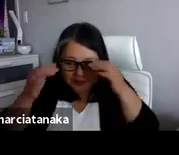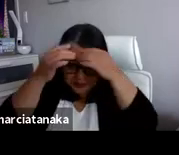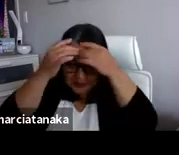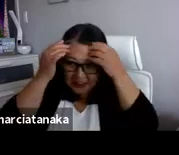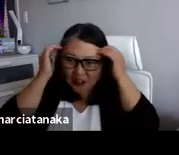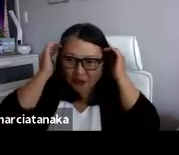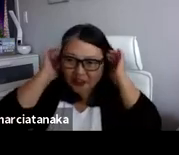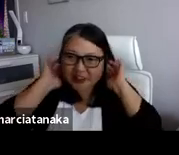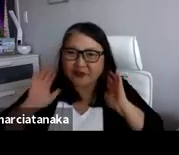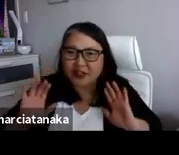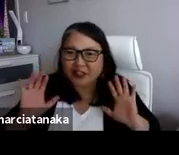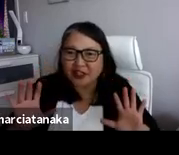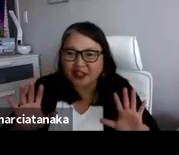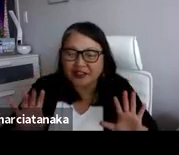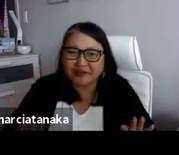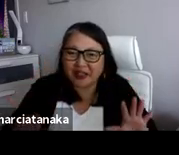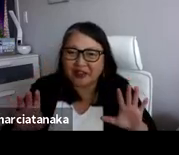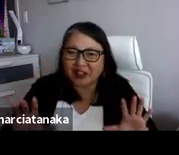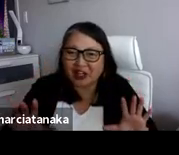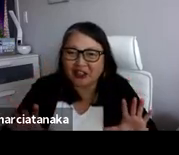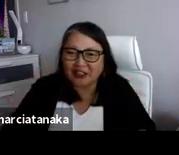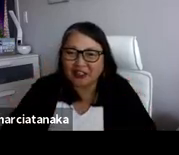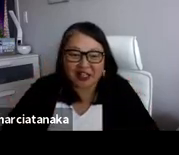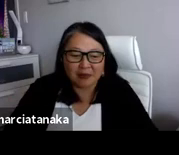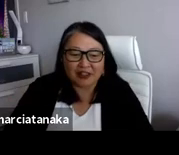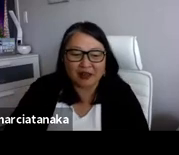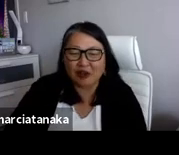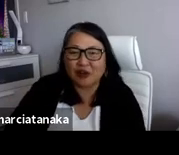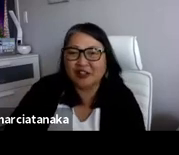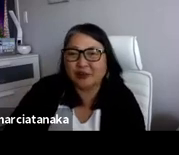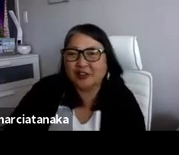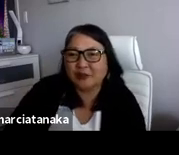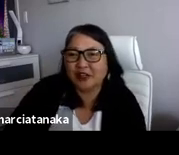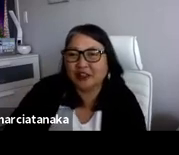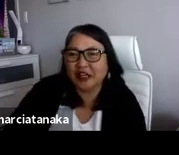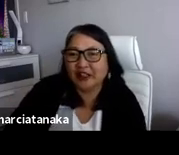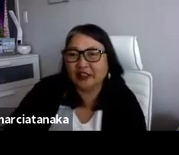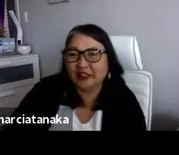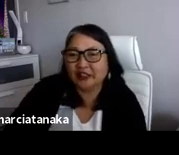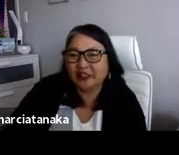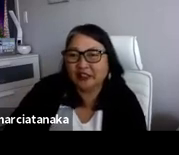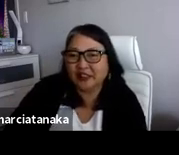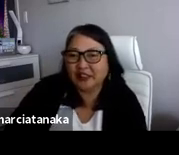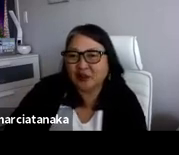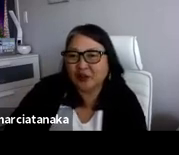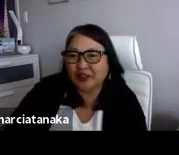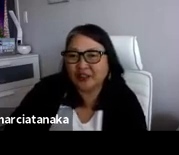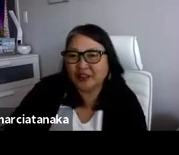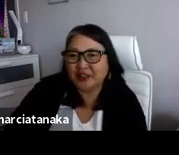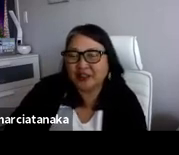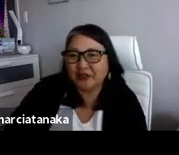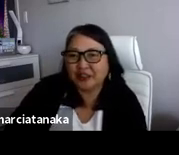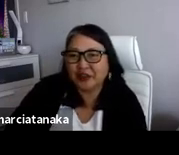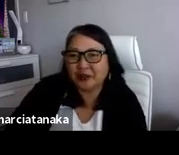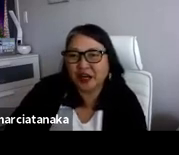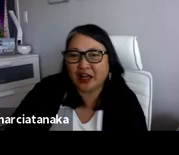So, and hopefully it's a fresh start back at the college, but some courses will still be online, like Lisa's